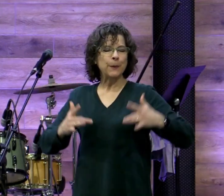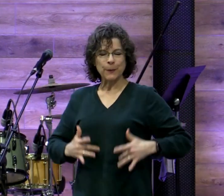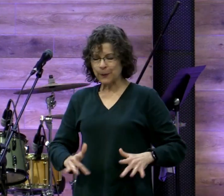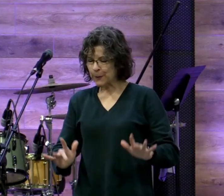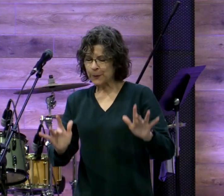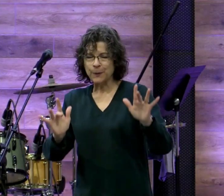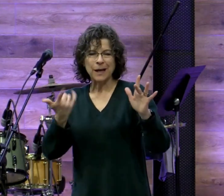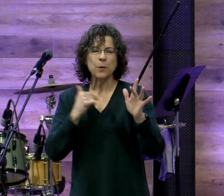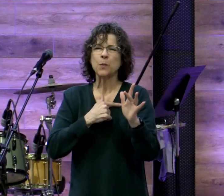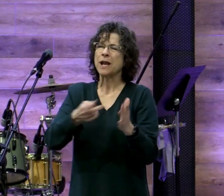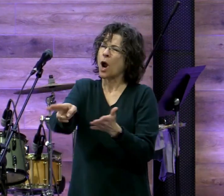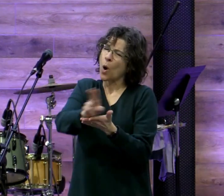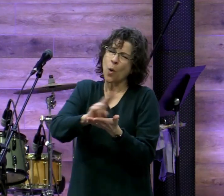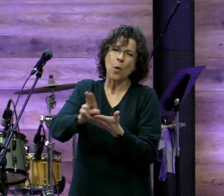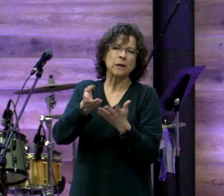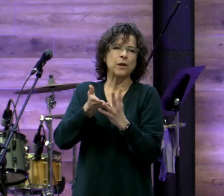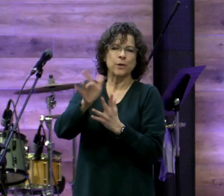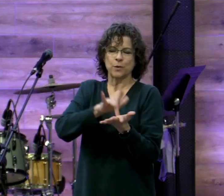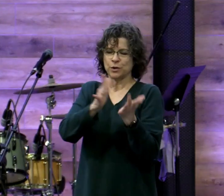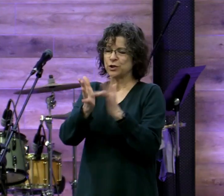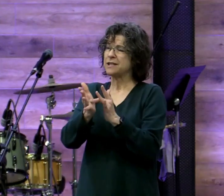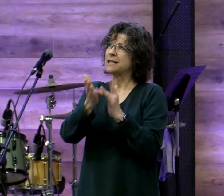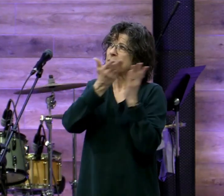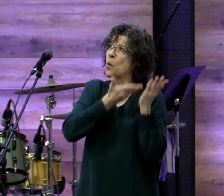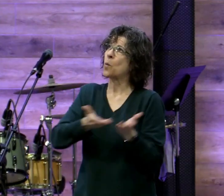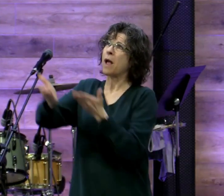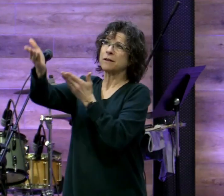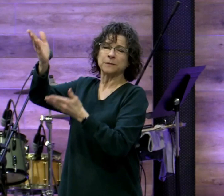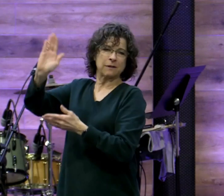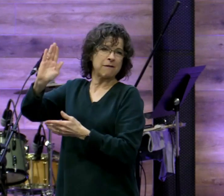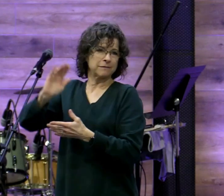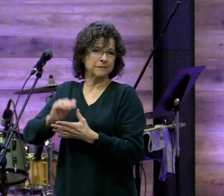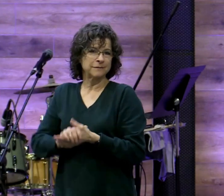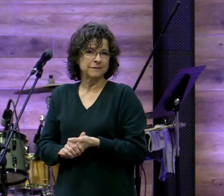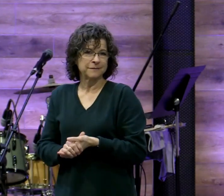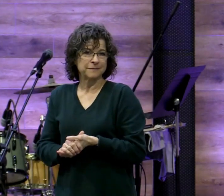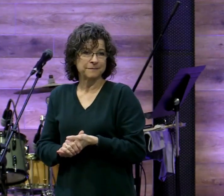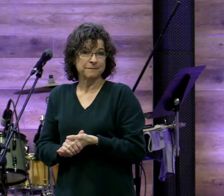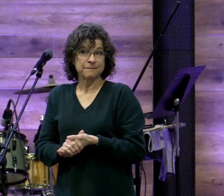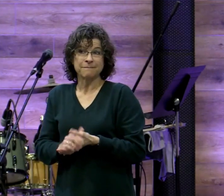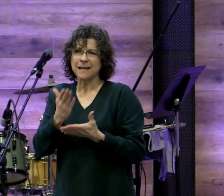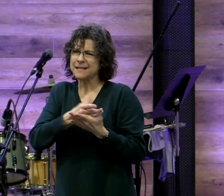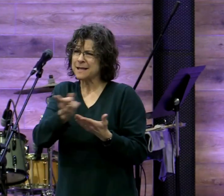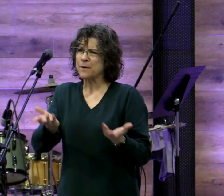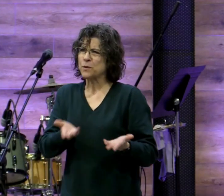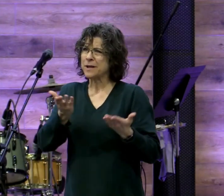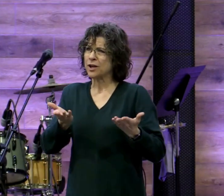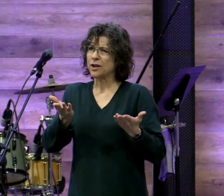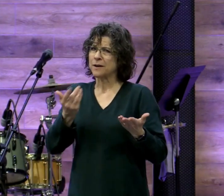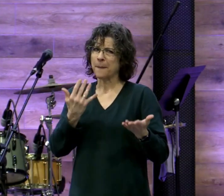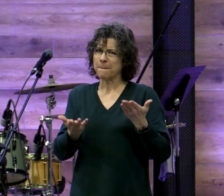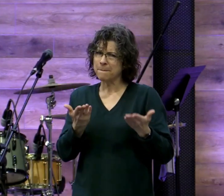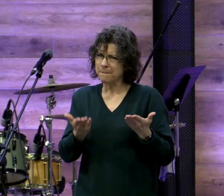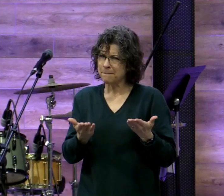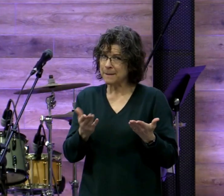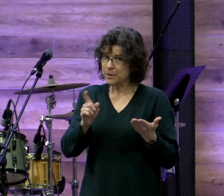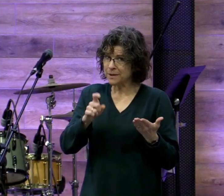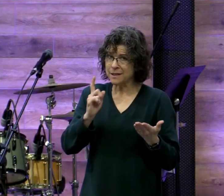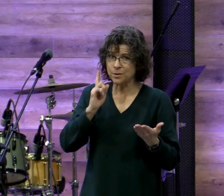are holy and welcomed into the very presence of God. Some of you here this morning might need to not just hear